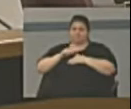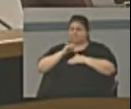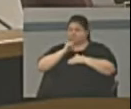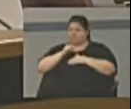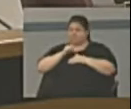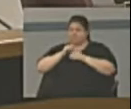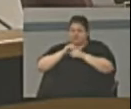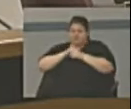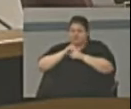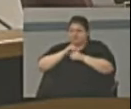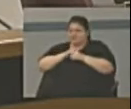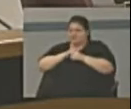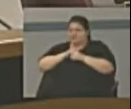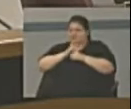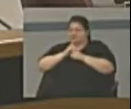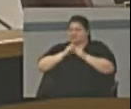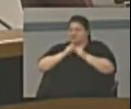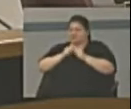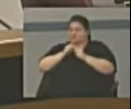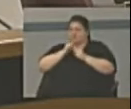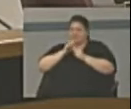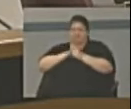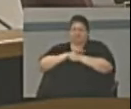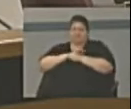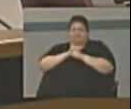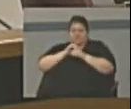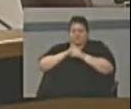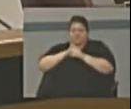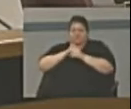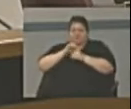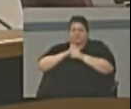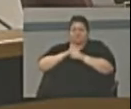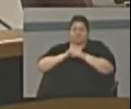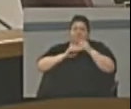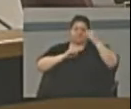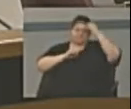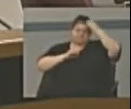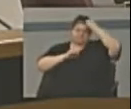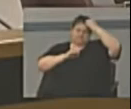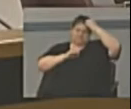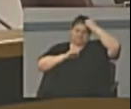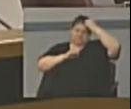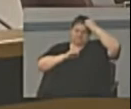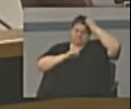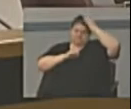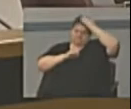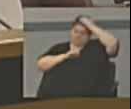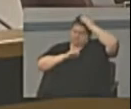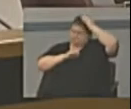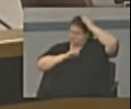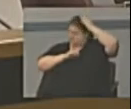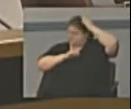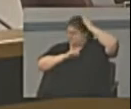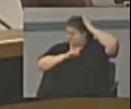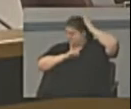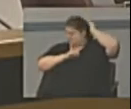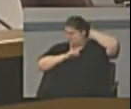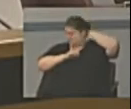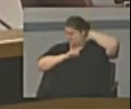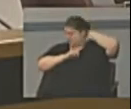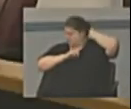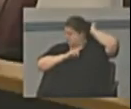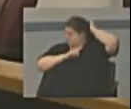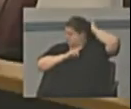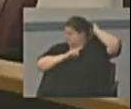jammed in and the street's not. I understand. Yeah. Mr. Ricks. I would recommend that